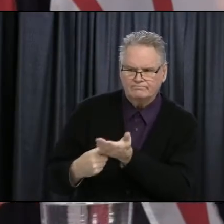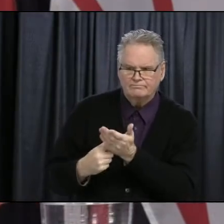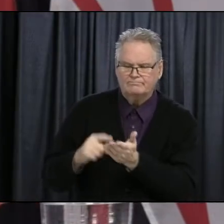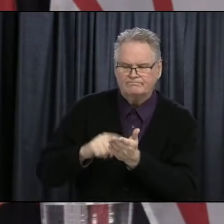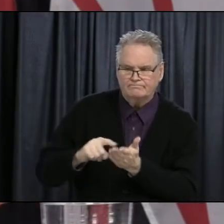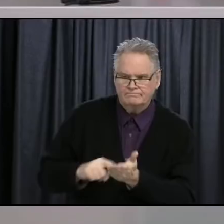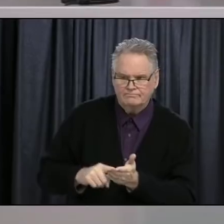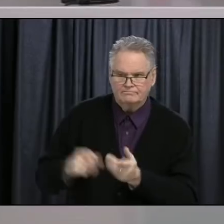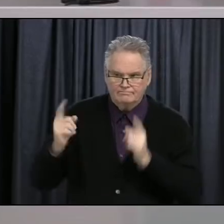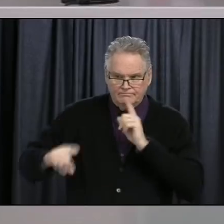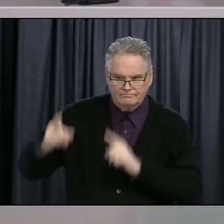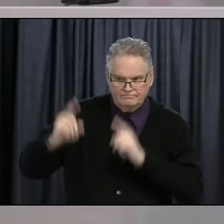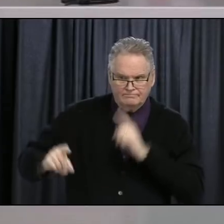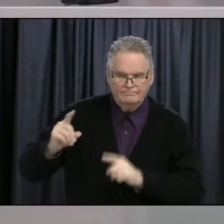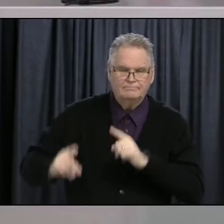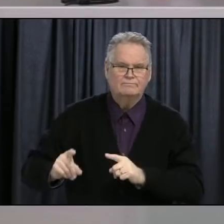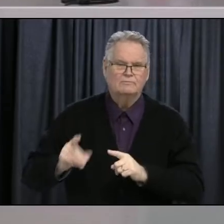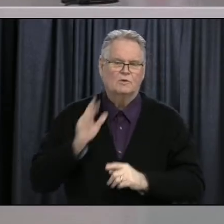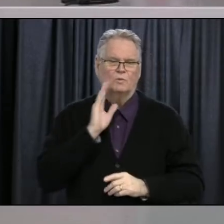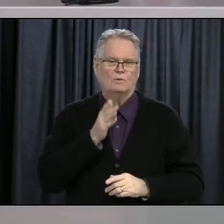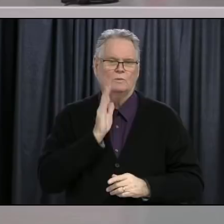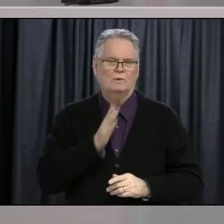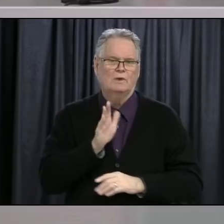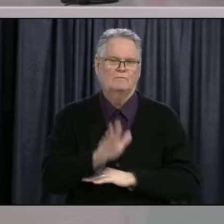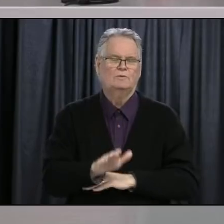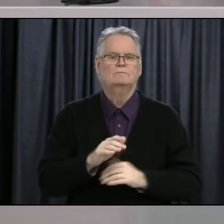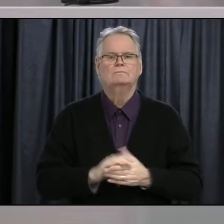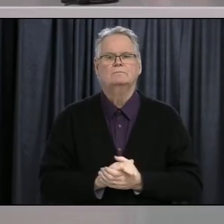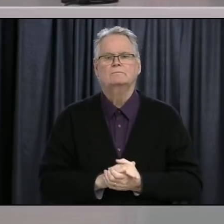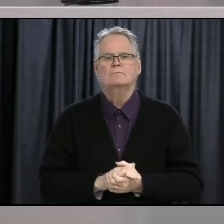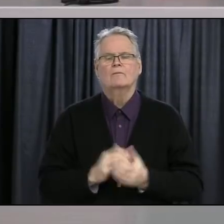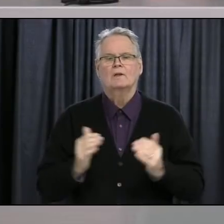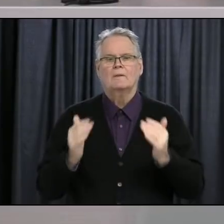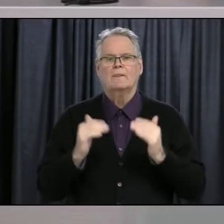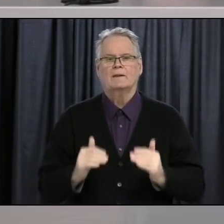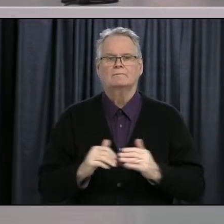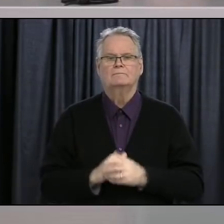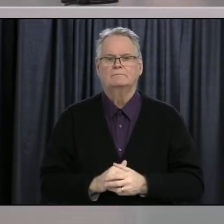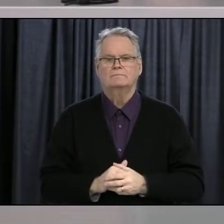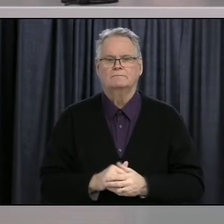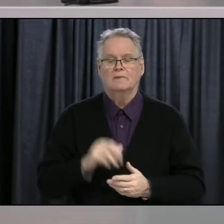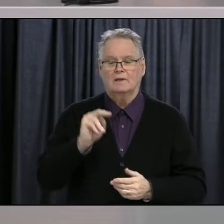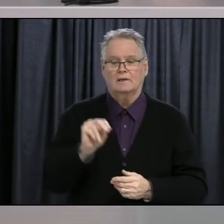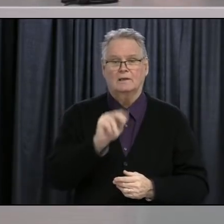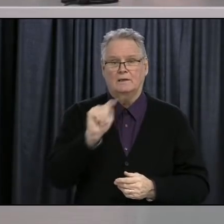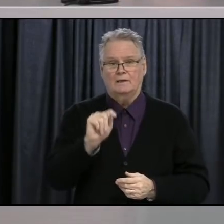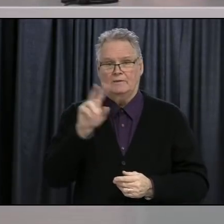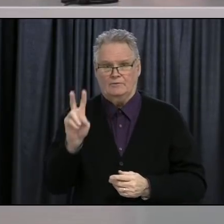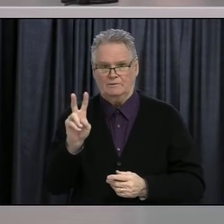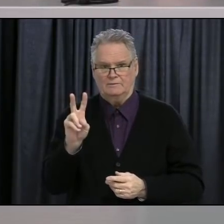Okay, thank you. Our next questions are from Kellyanne Roberts with NTV. Please go ahead.